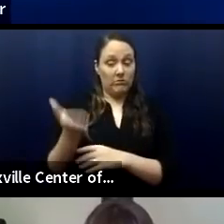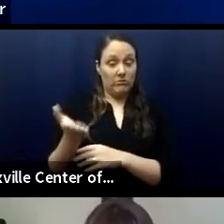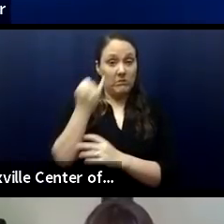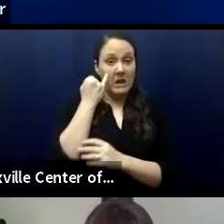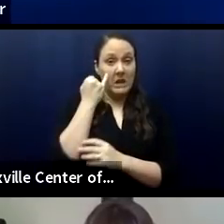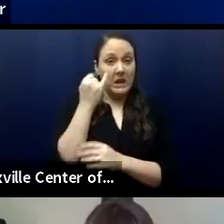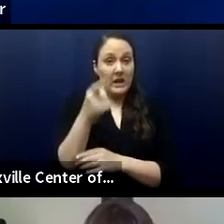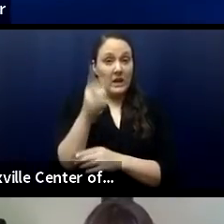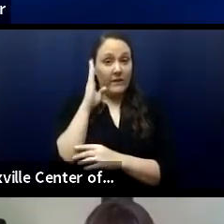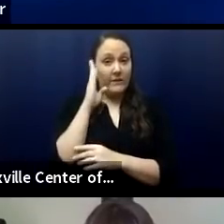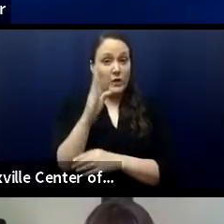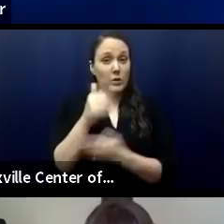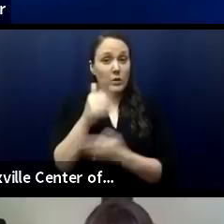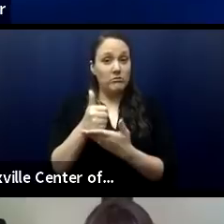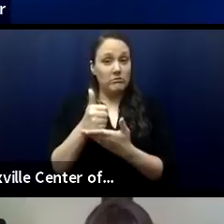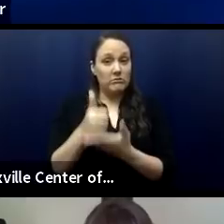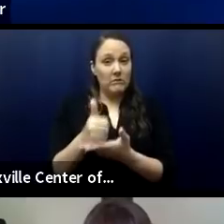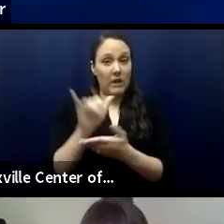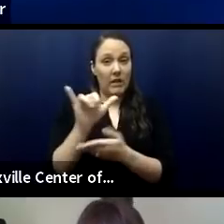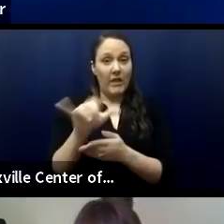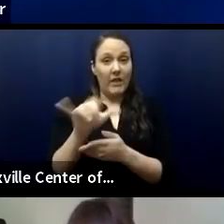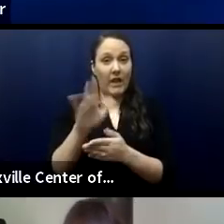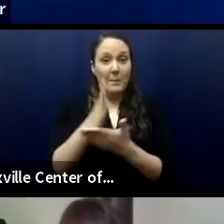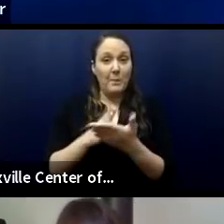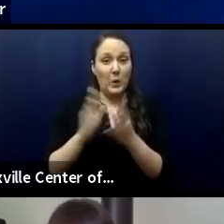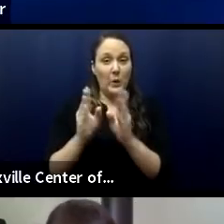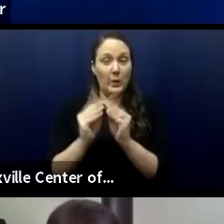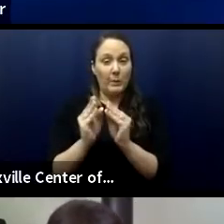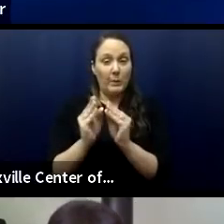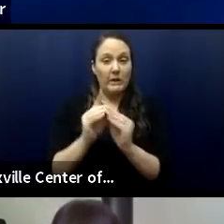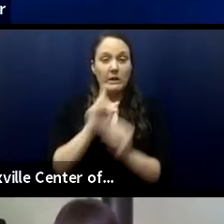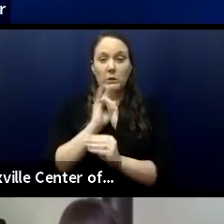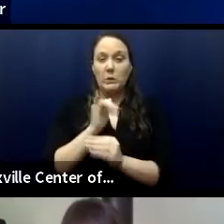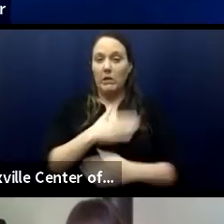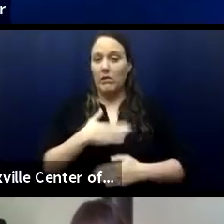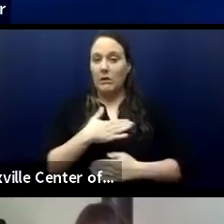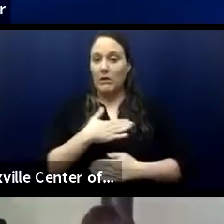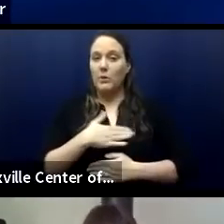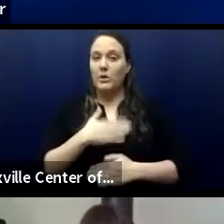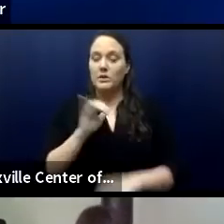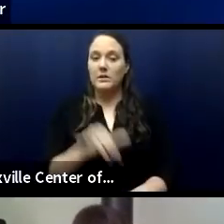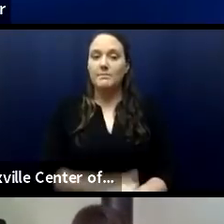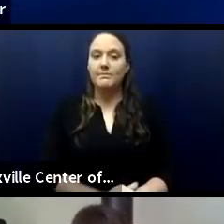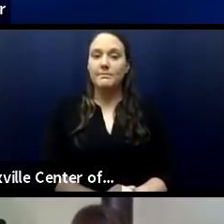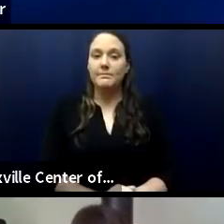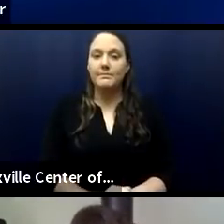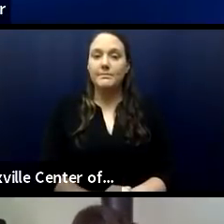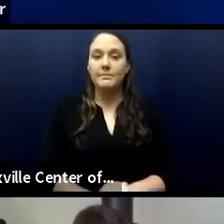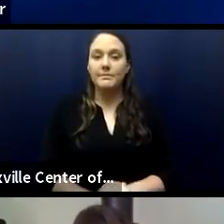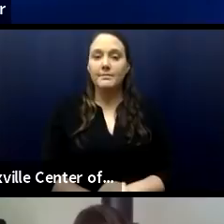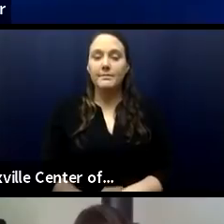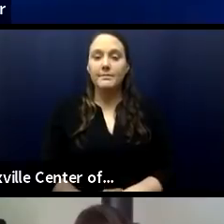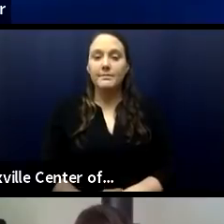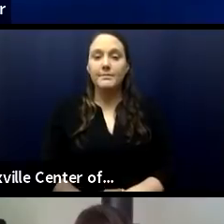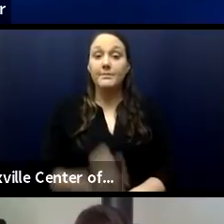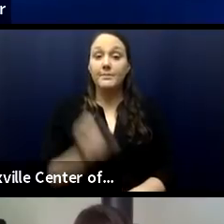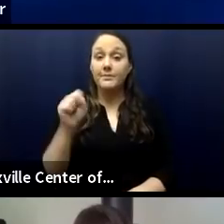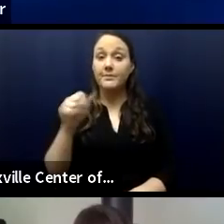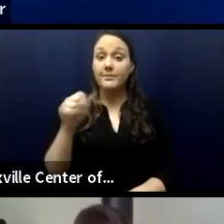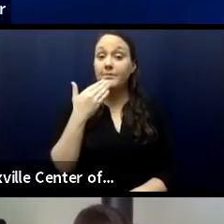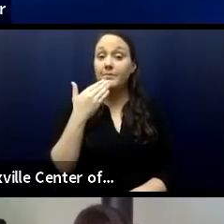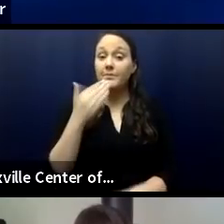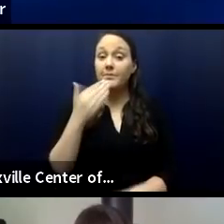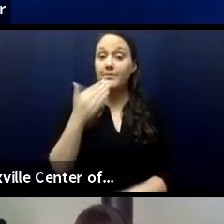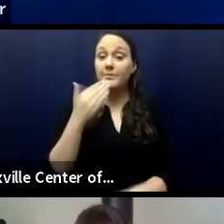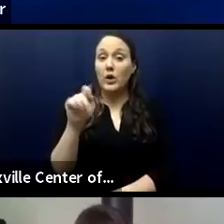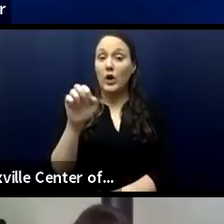enough to assist us with that aspect of the meeting, we would really appreciate that. Yes. Thank you, Dr. Gocher.